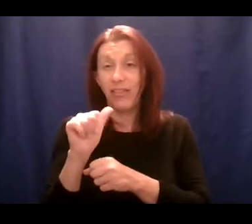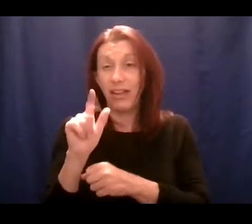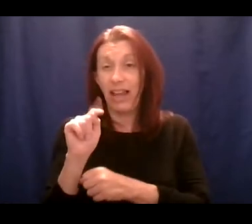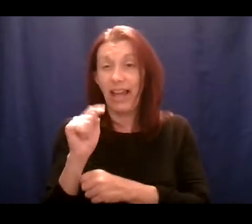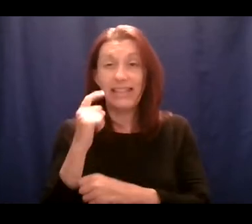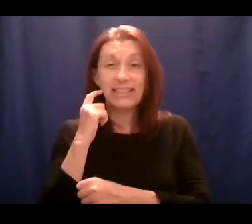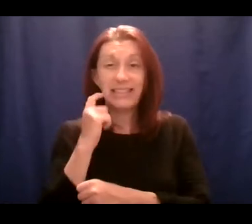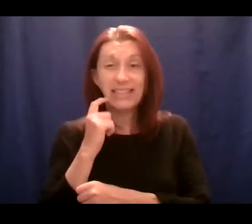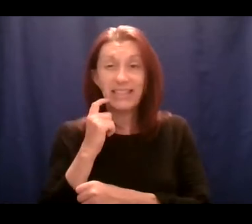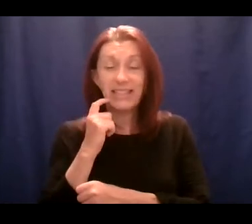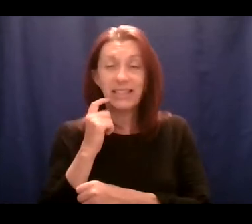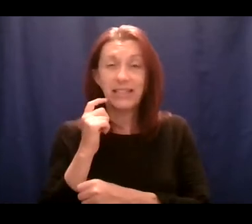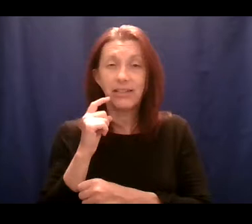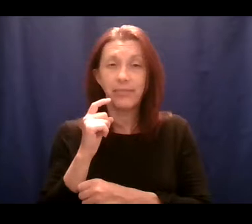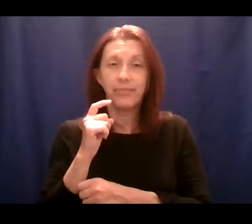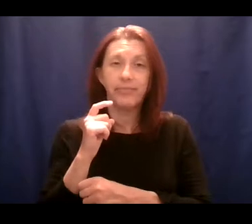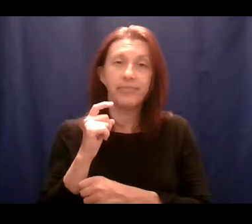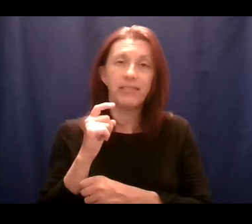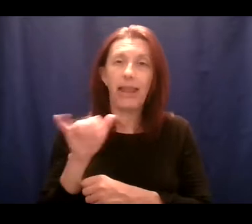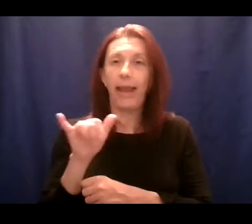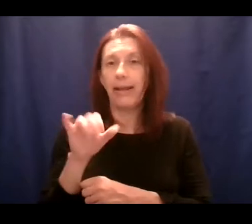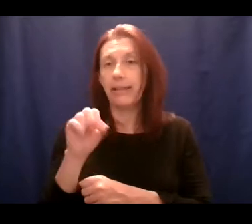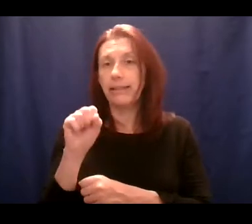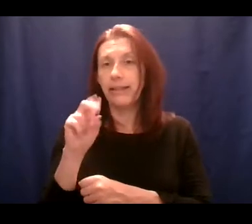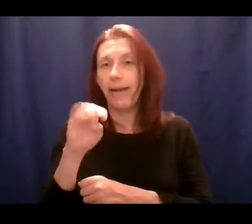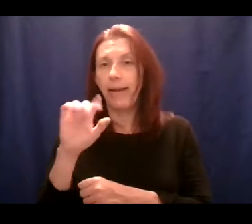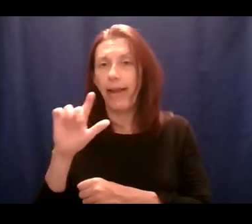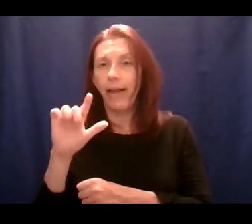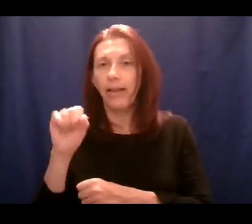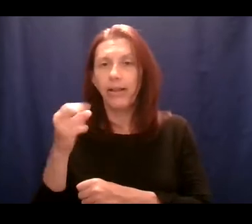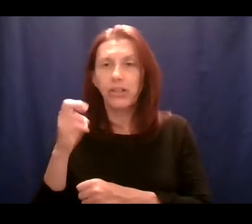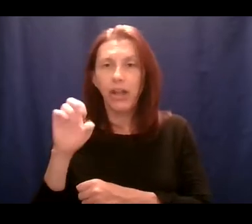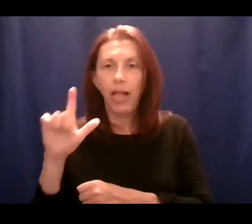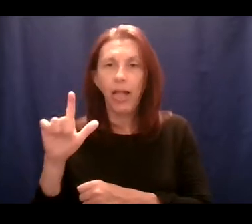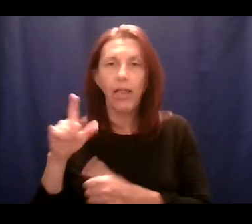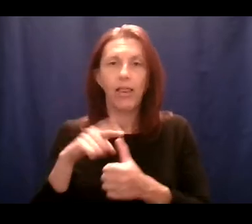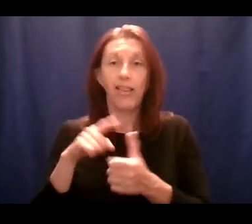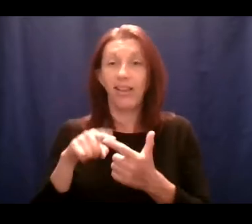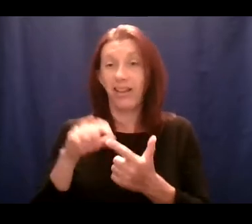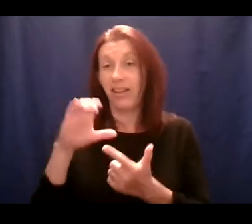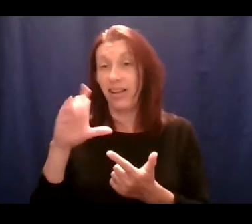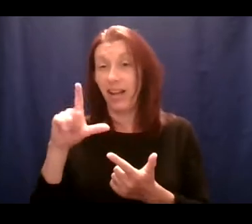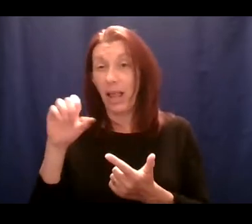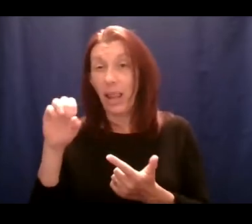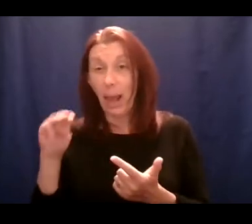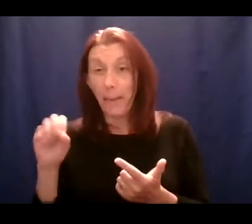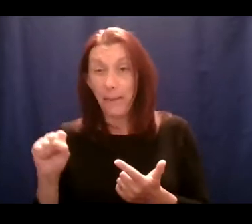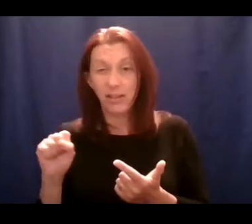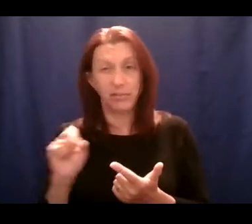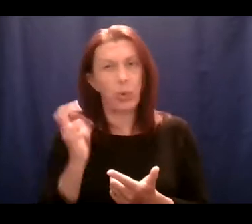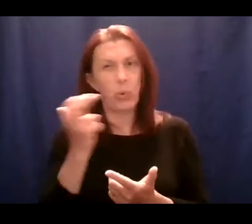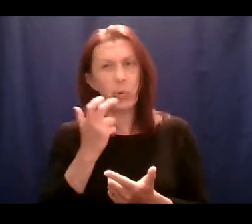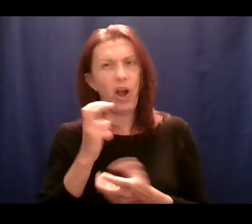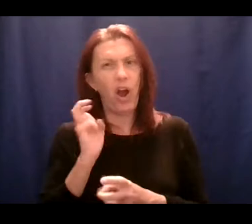like those hard snail shells, and they can crunch into clams. Clams have very hard shells. They